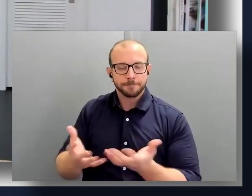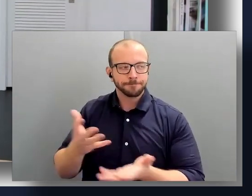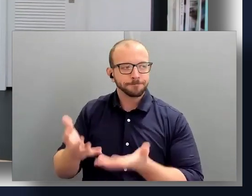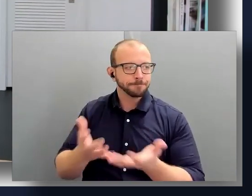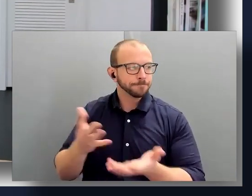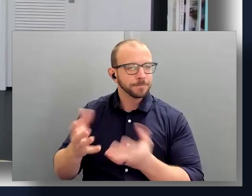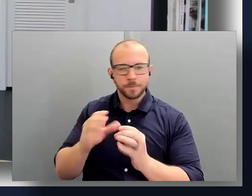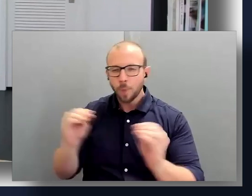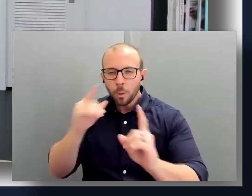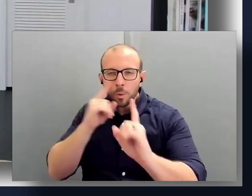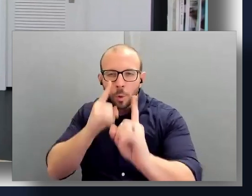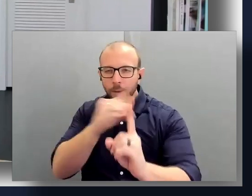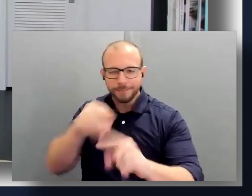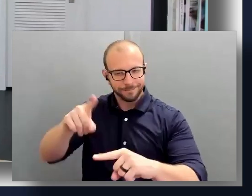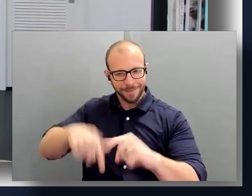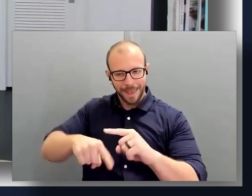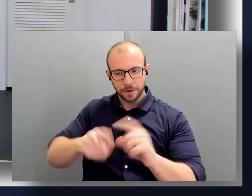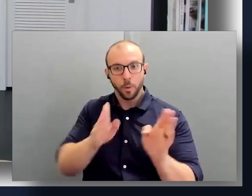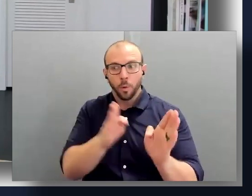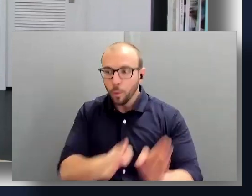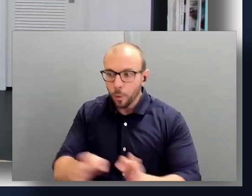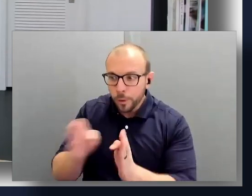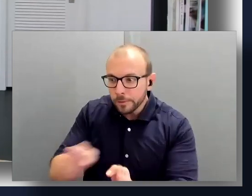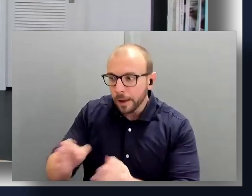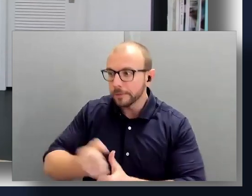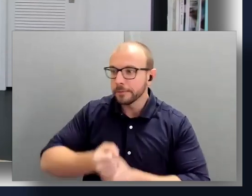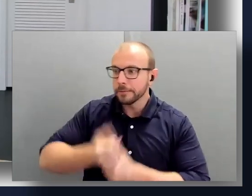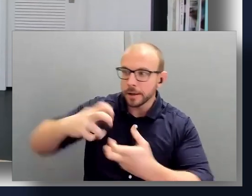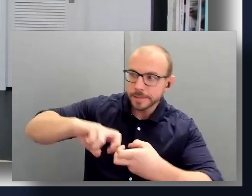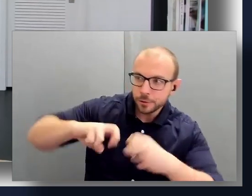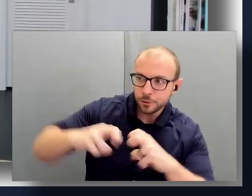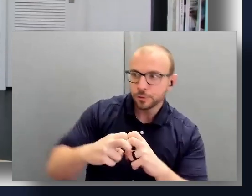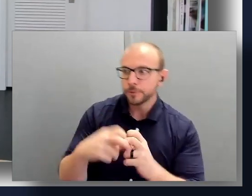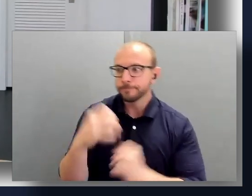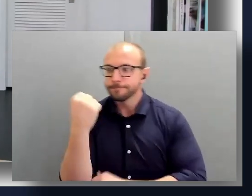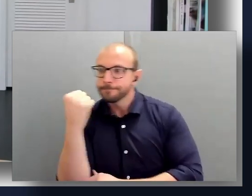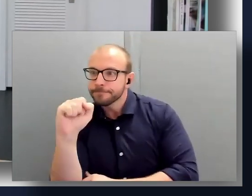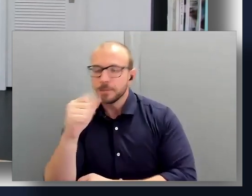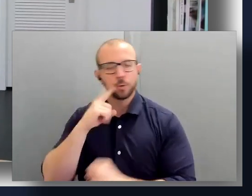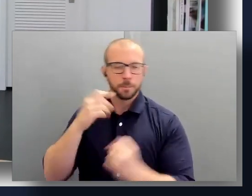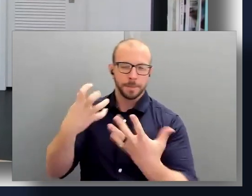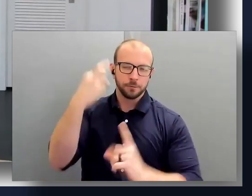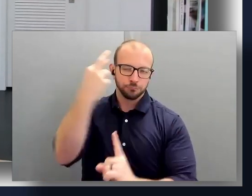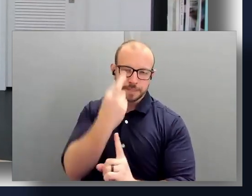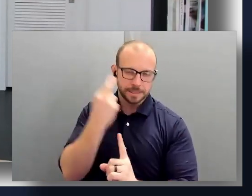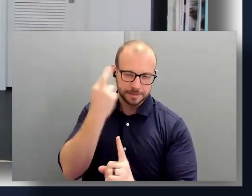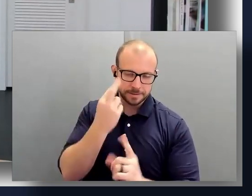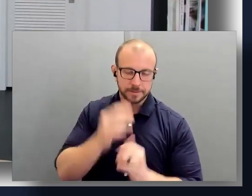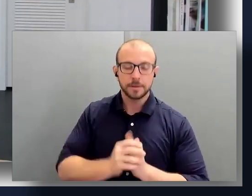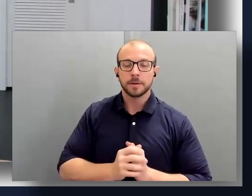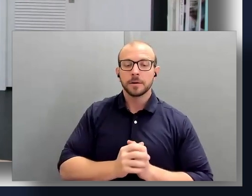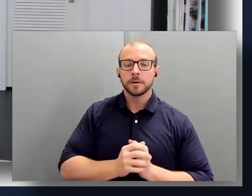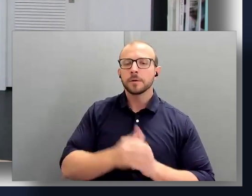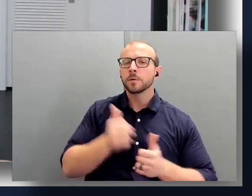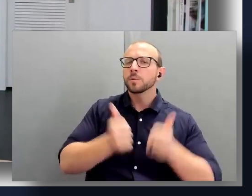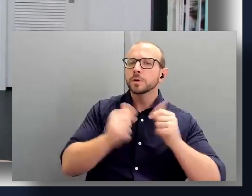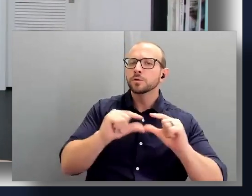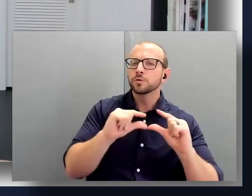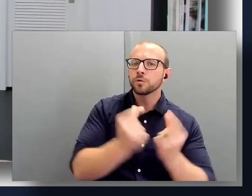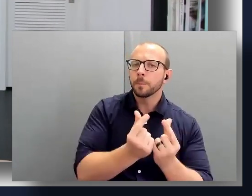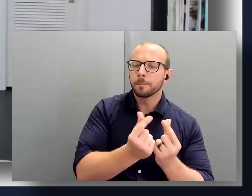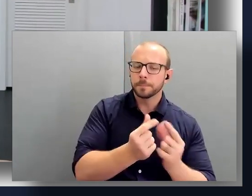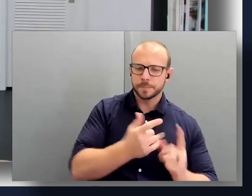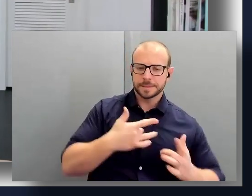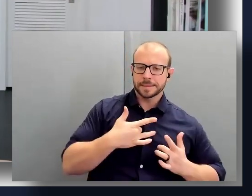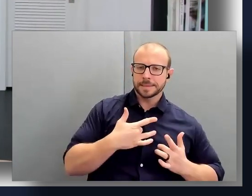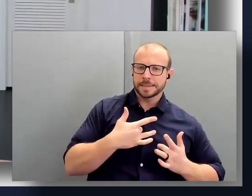no capacity to organize and cause trouble for a variety of reasons. The groups that